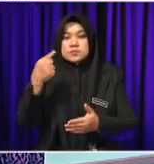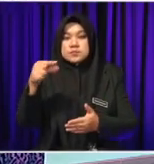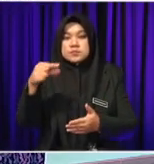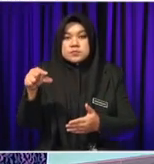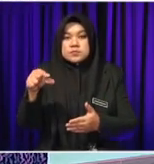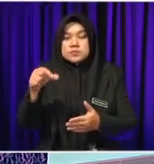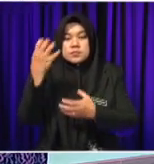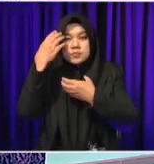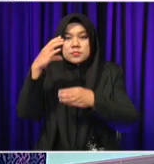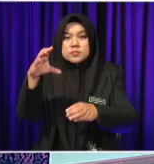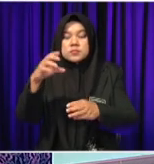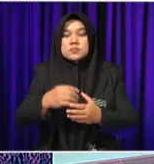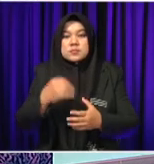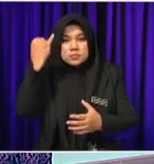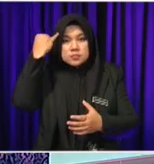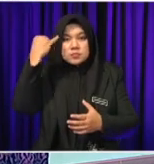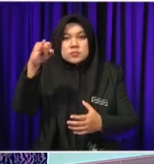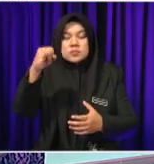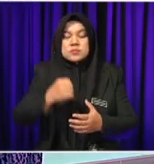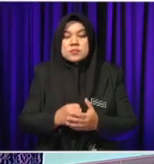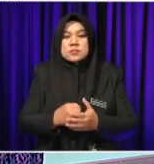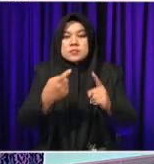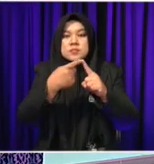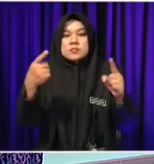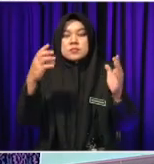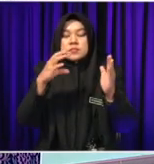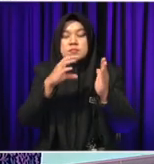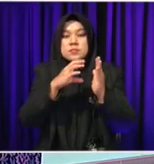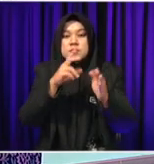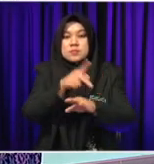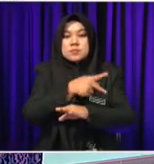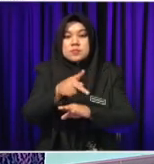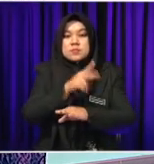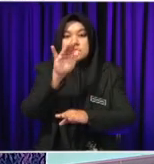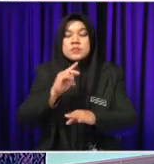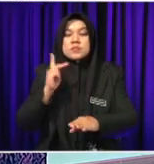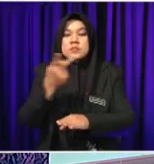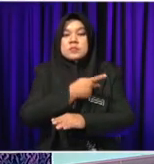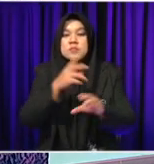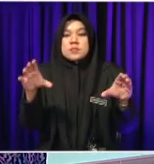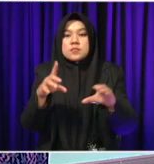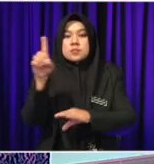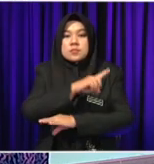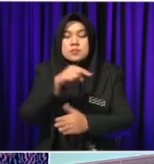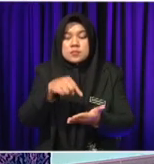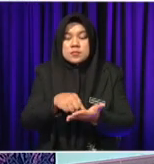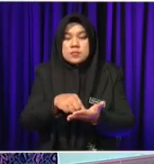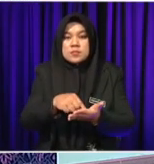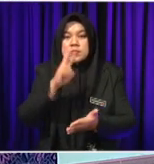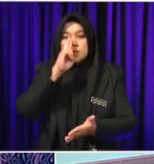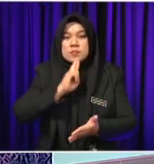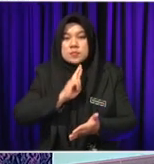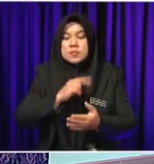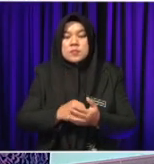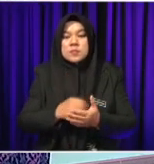give suggestions or perhaps ideas from the poem that we are doing today. Mm-mm. And the next colour is red. Is to share